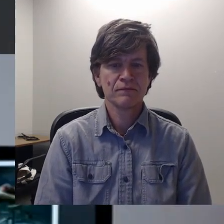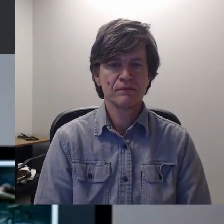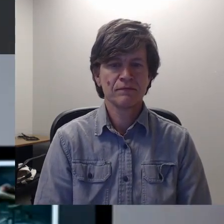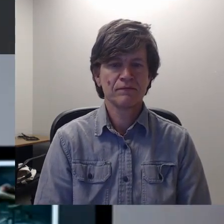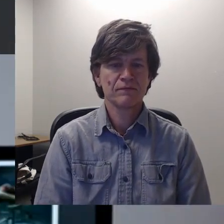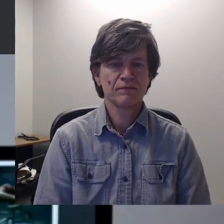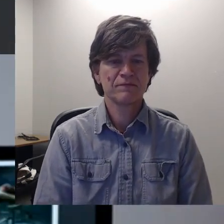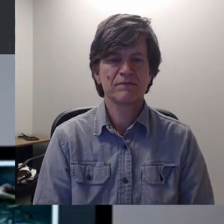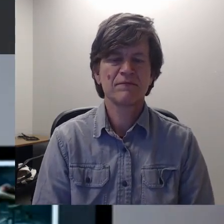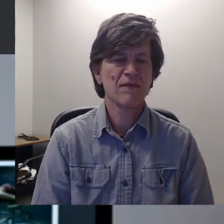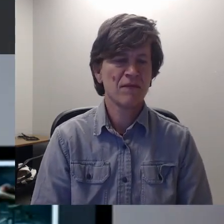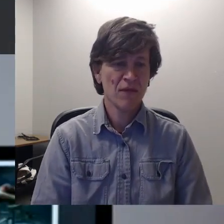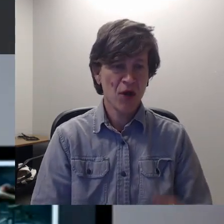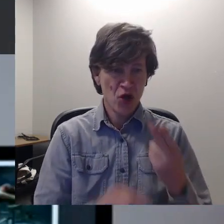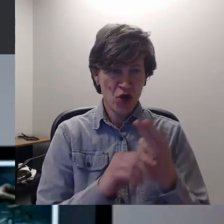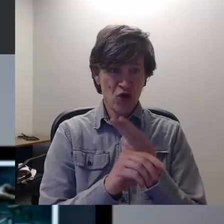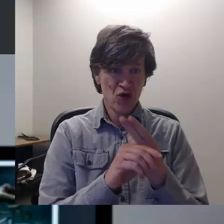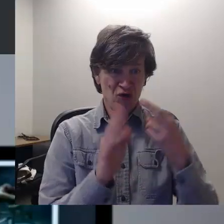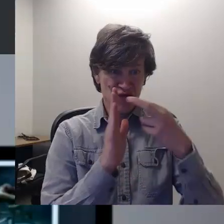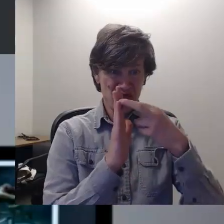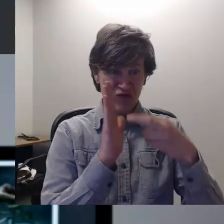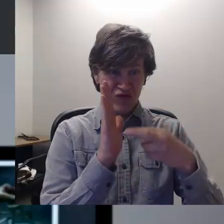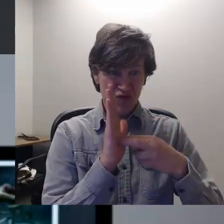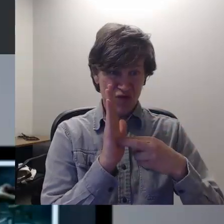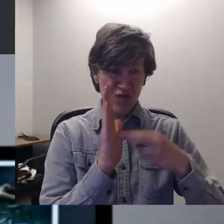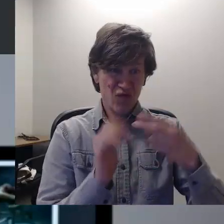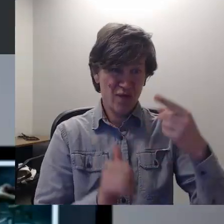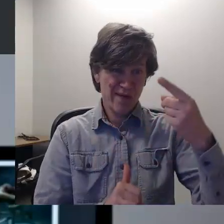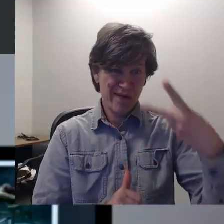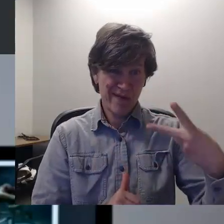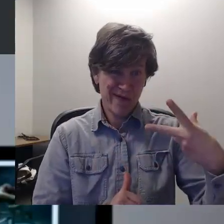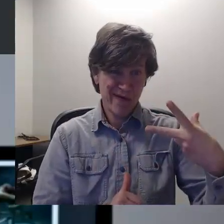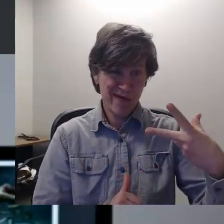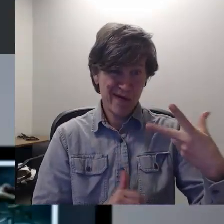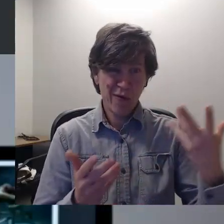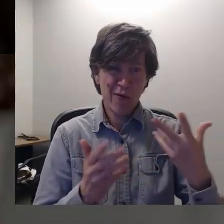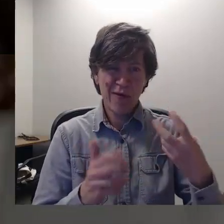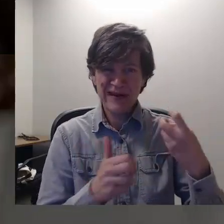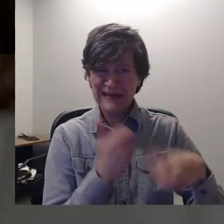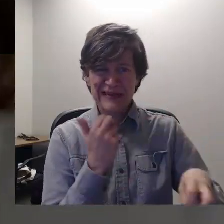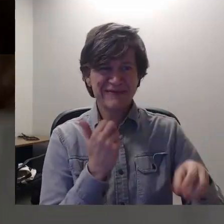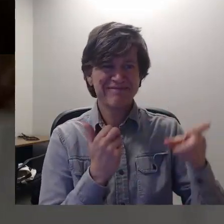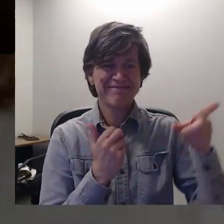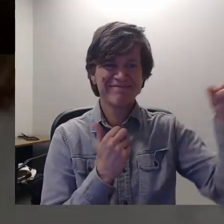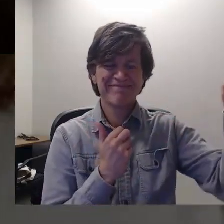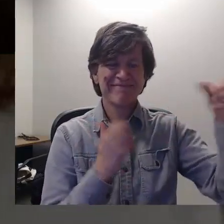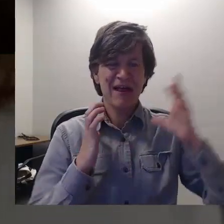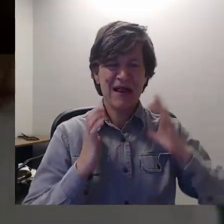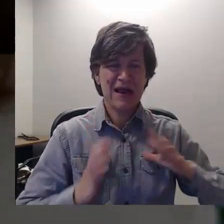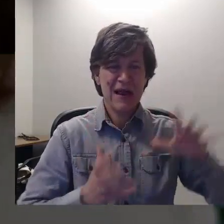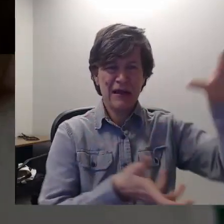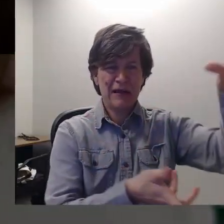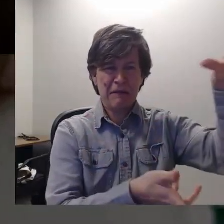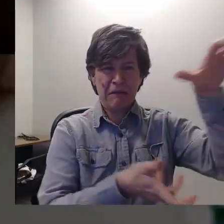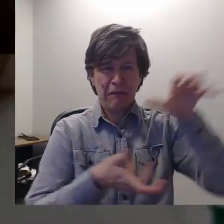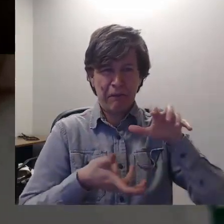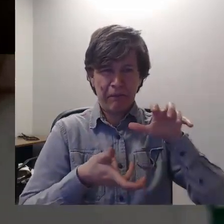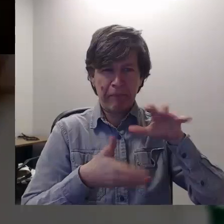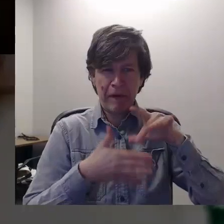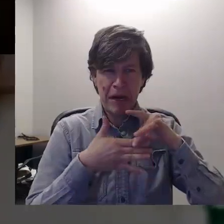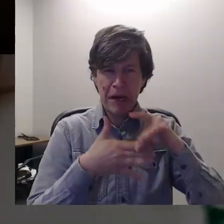What's hard about using the rule of thirds is that you can never control the content from the client. So you might find that the content from the